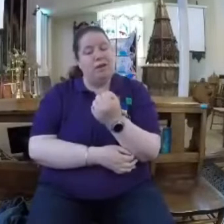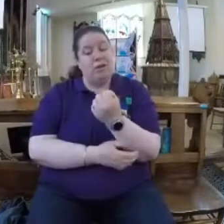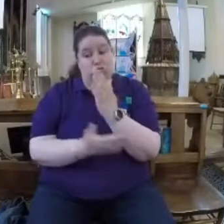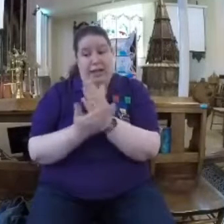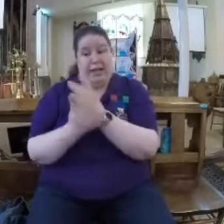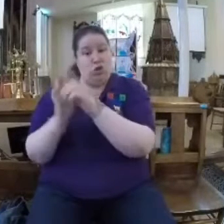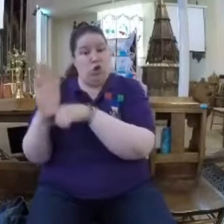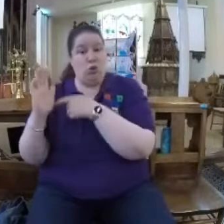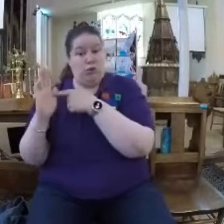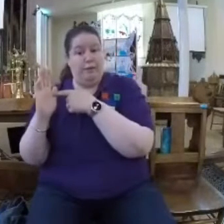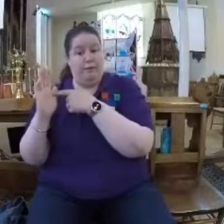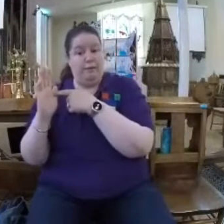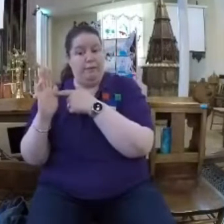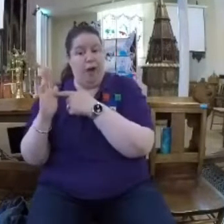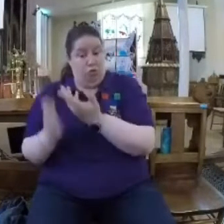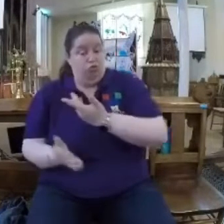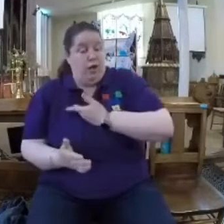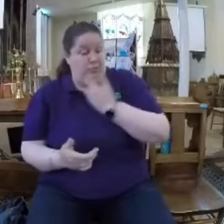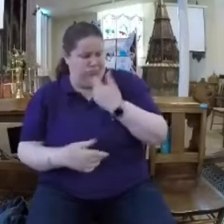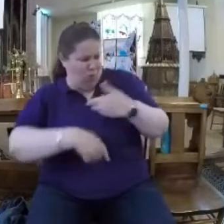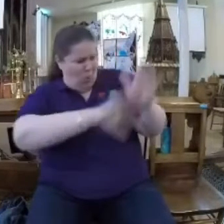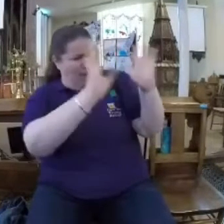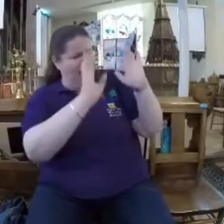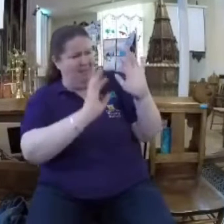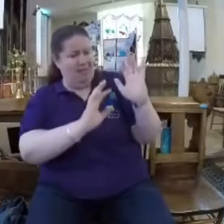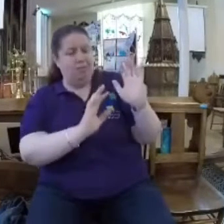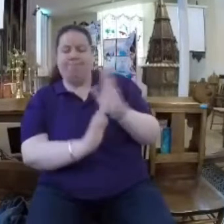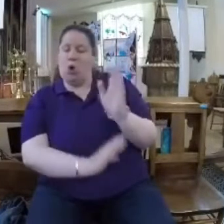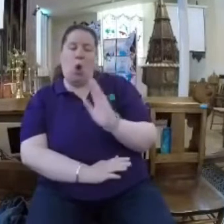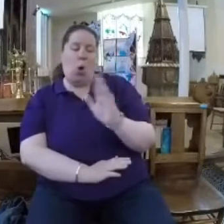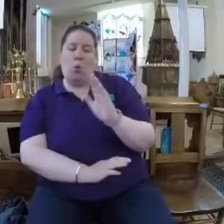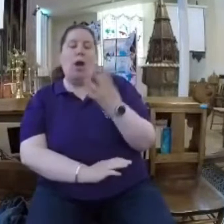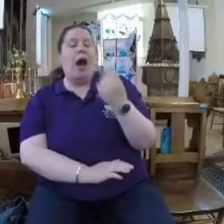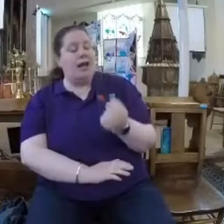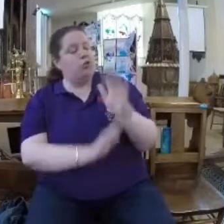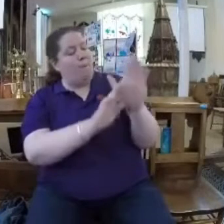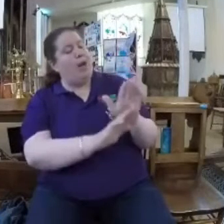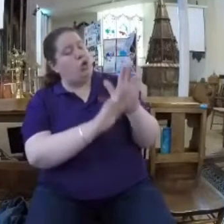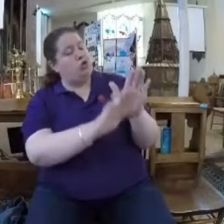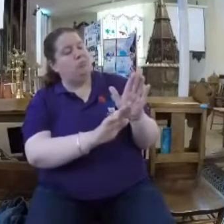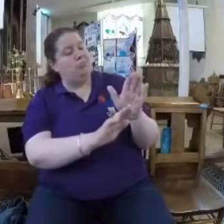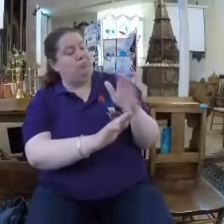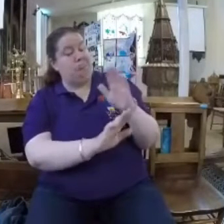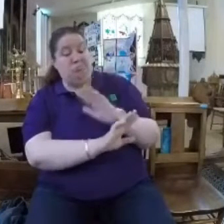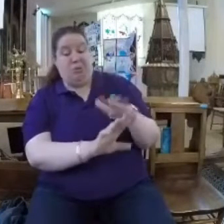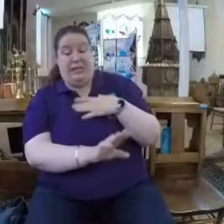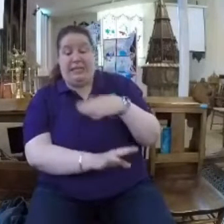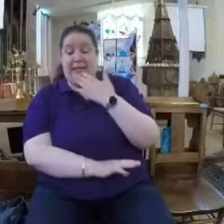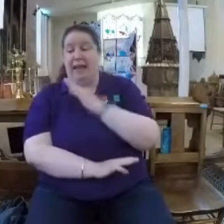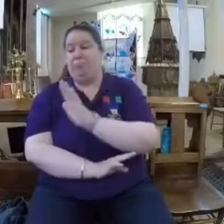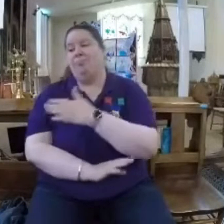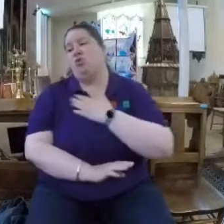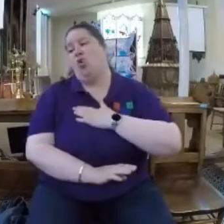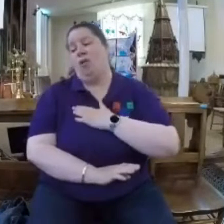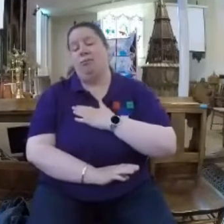really to send his brothers away to die in a famine, has compassion on them. They don't even need to apologize, and he